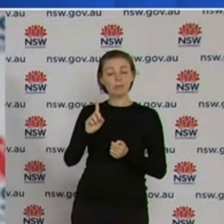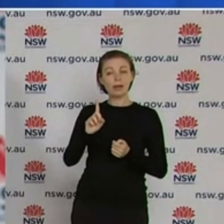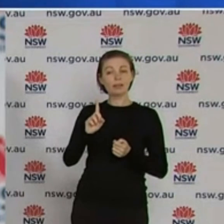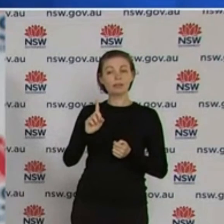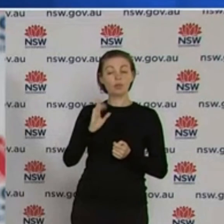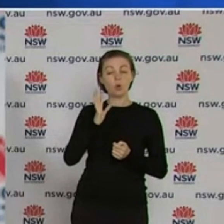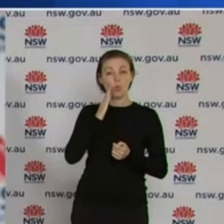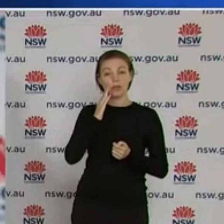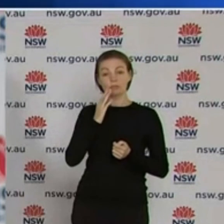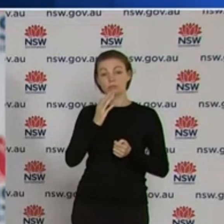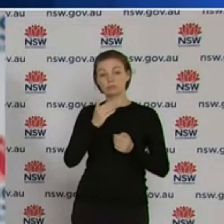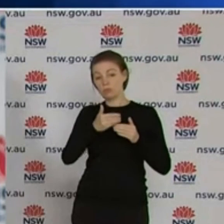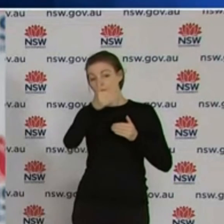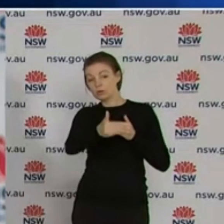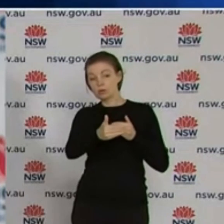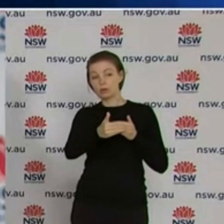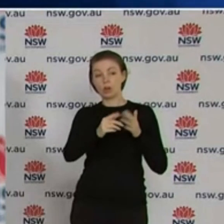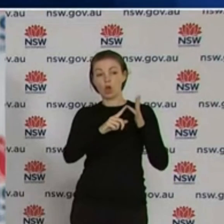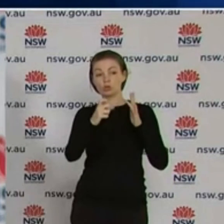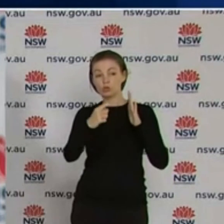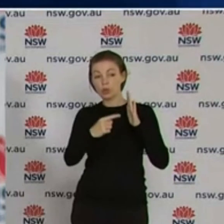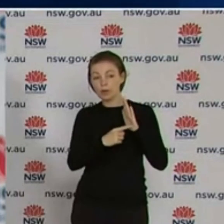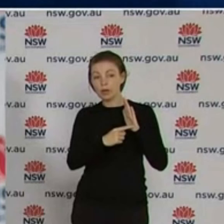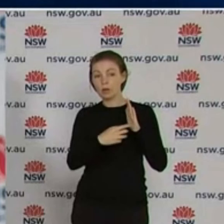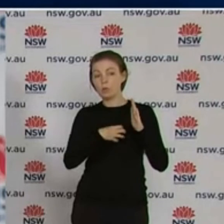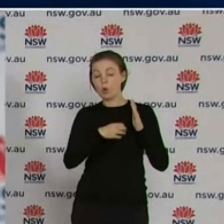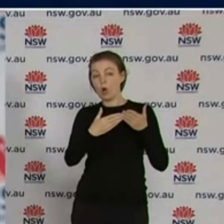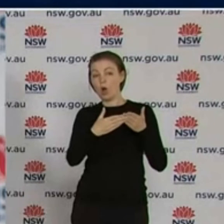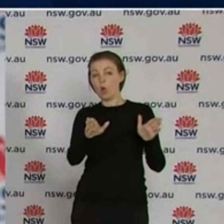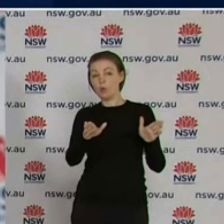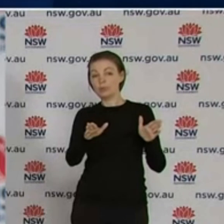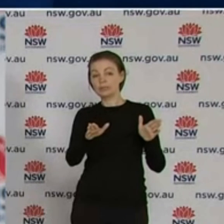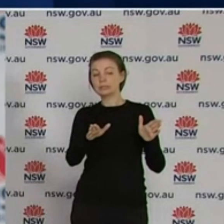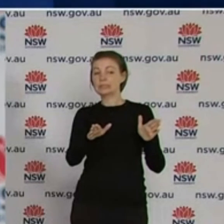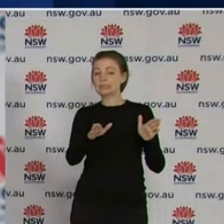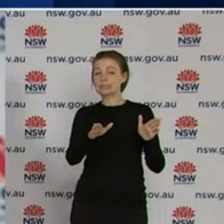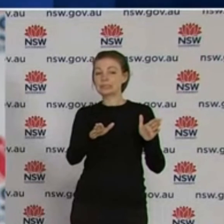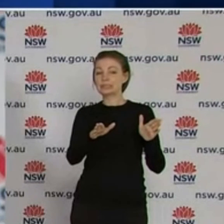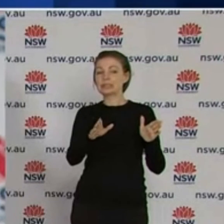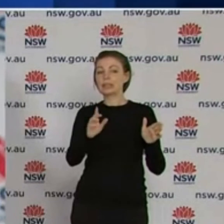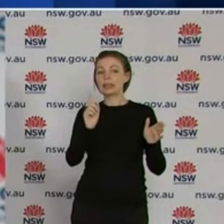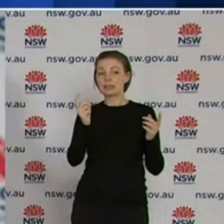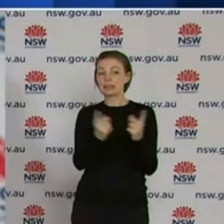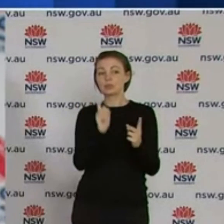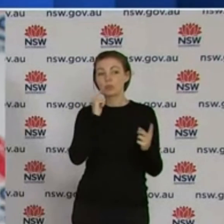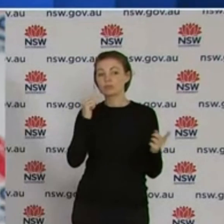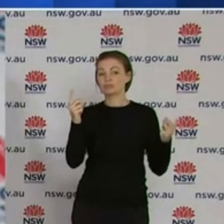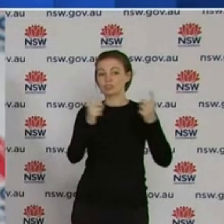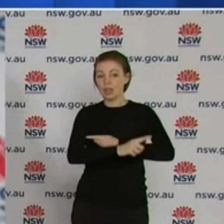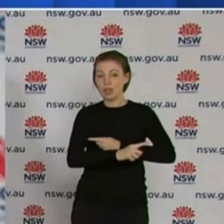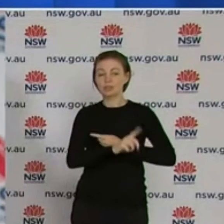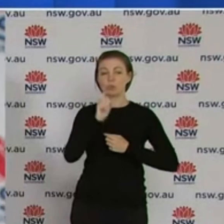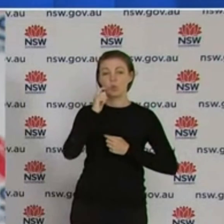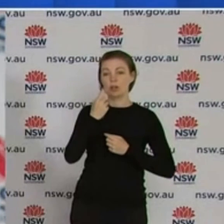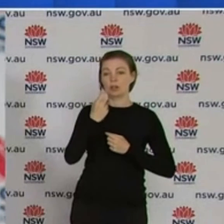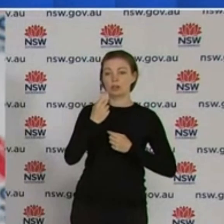stress that when we get to those weeks in October, we are going to see things we've never seen before in our hospital system. We're going